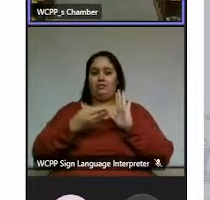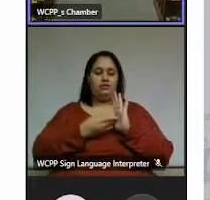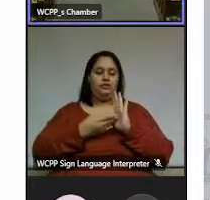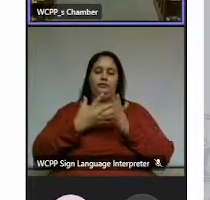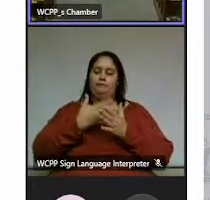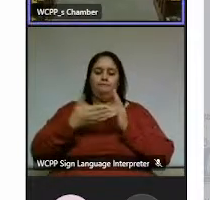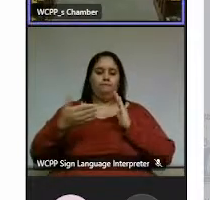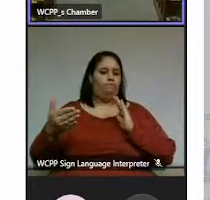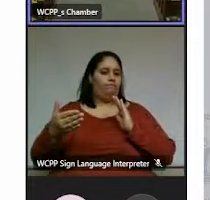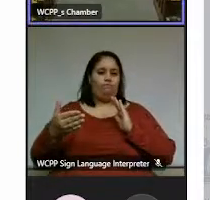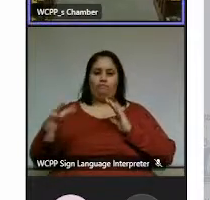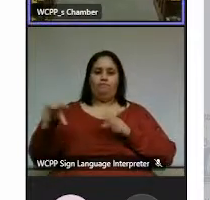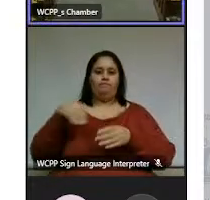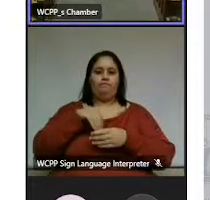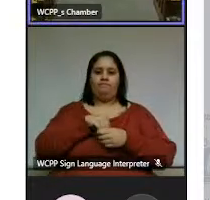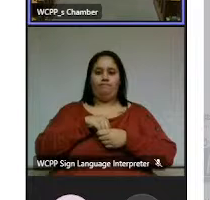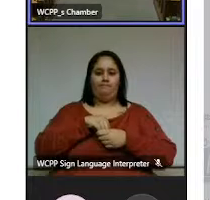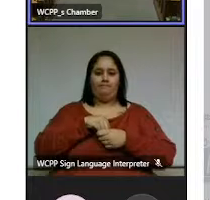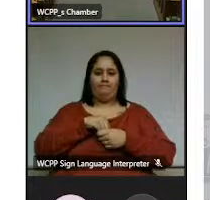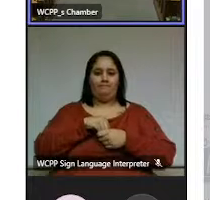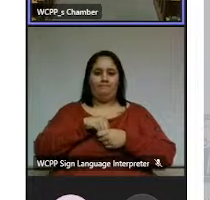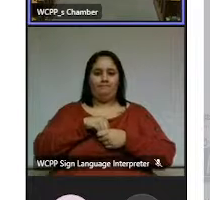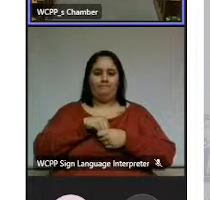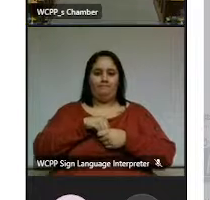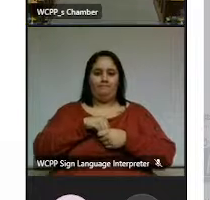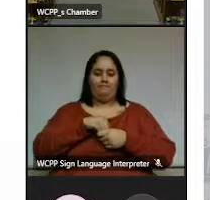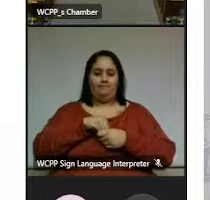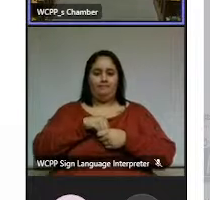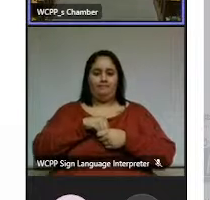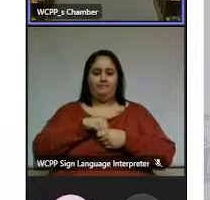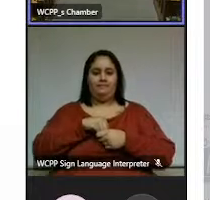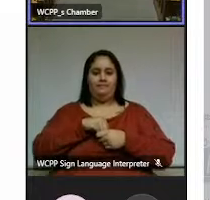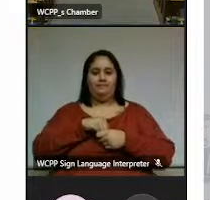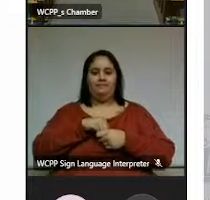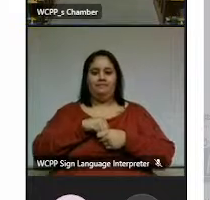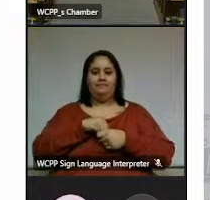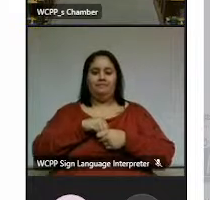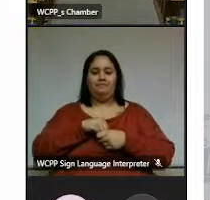exclude that, and that's quite important to mention.